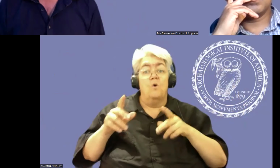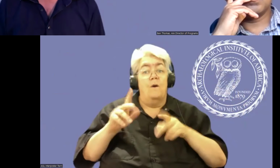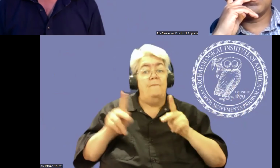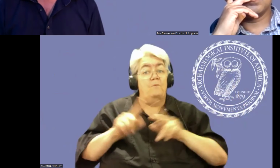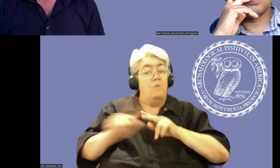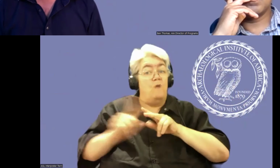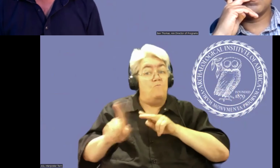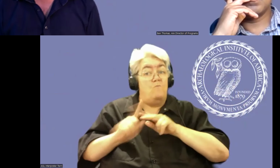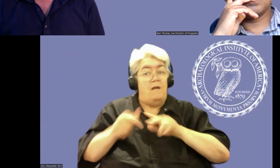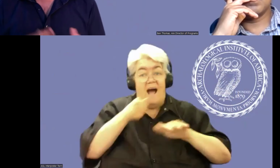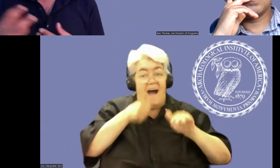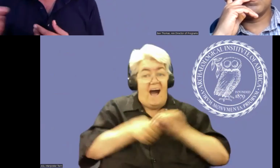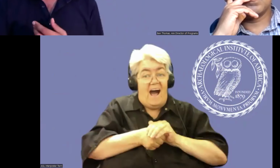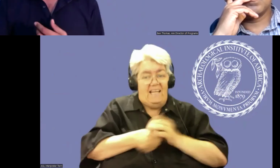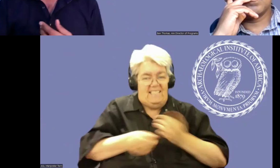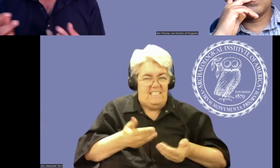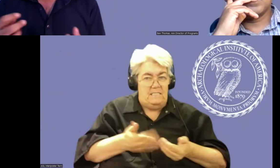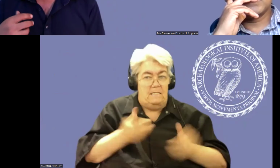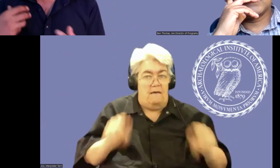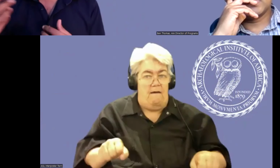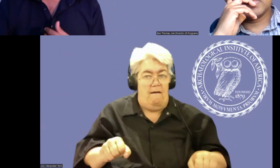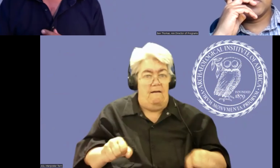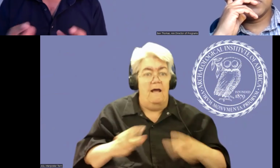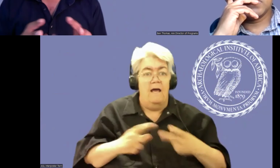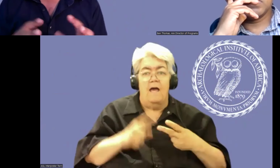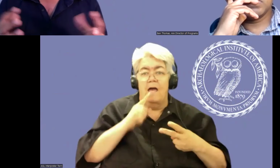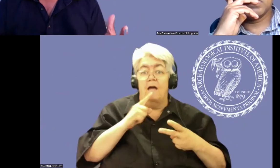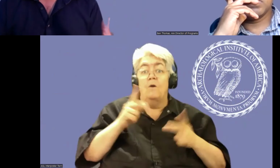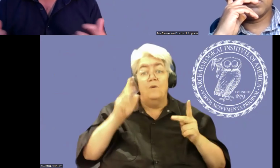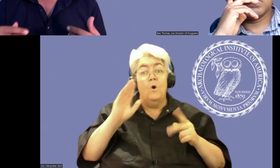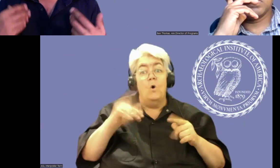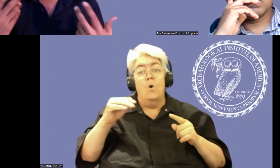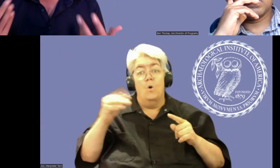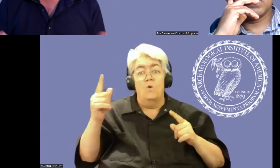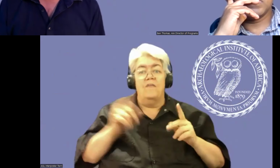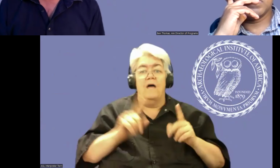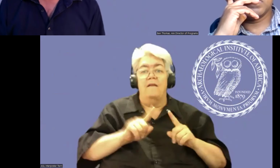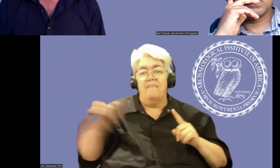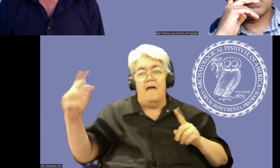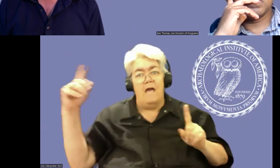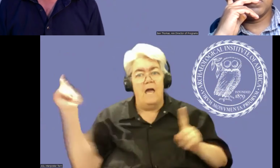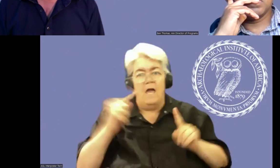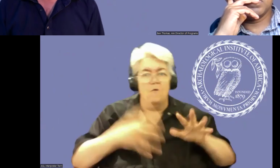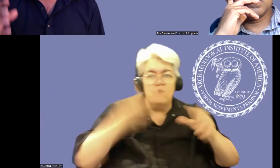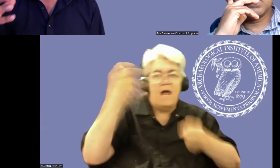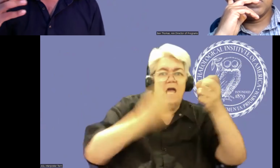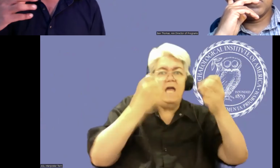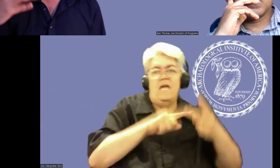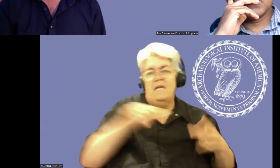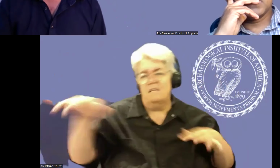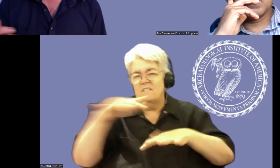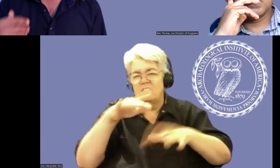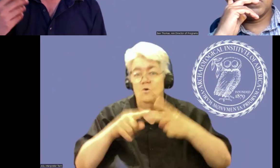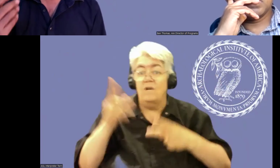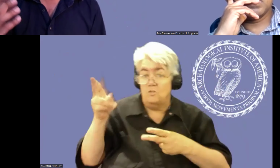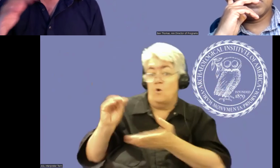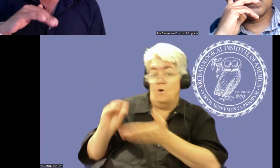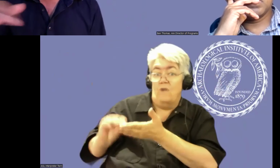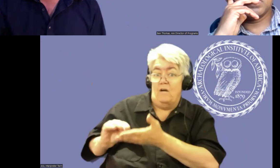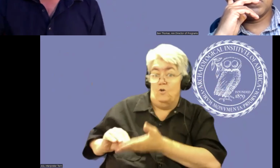and hide, um, and we know that there were raids and so on. So there is an oral tradition, also historical records noted, um, for